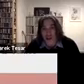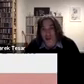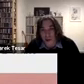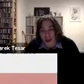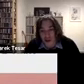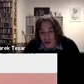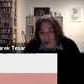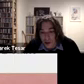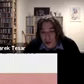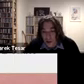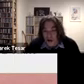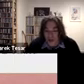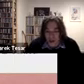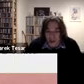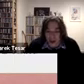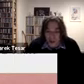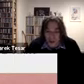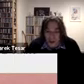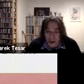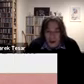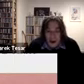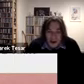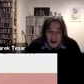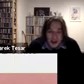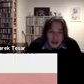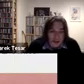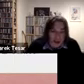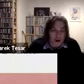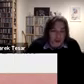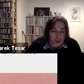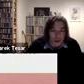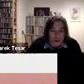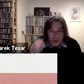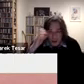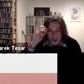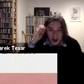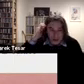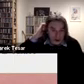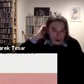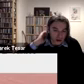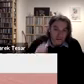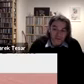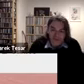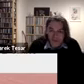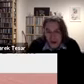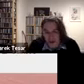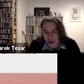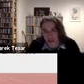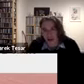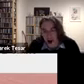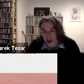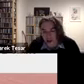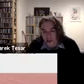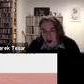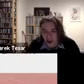our teachers, families, and children who are affected by the pandemic. And these days, many of our thoughts are with families and children affected